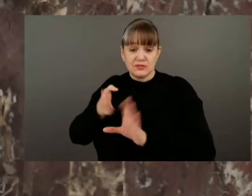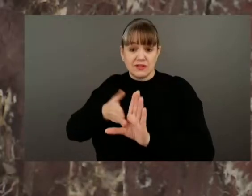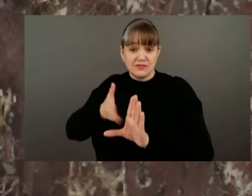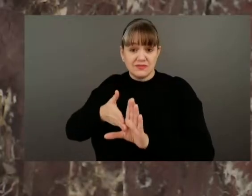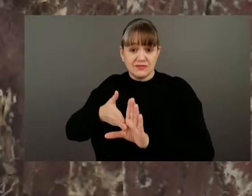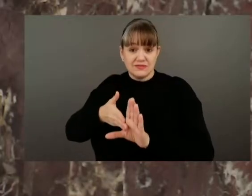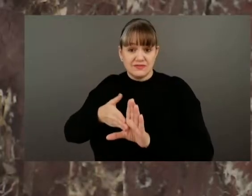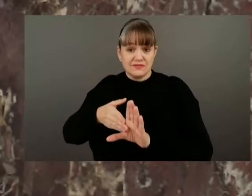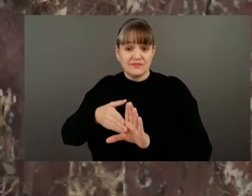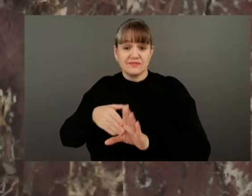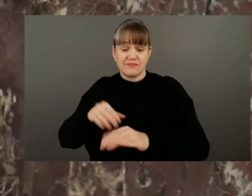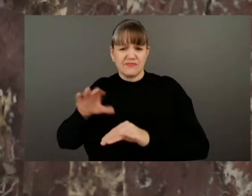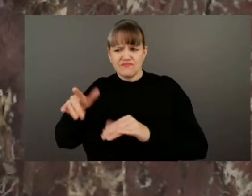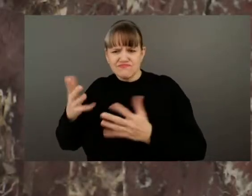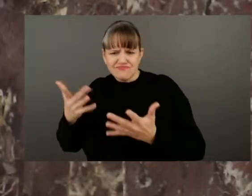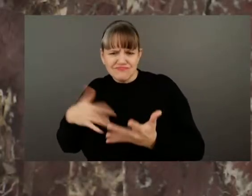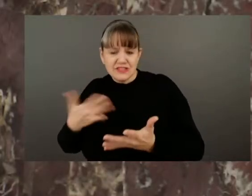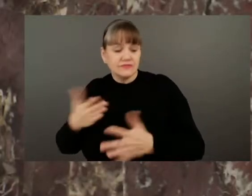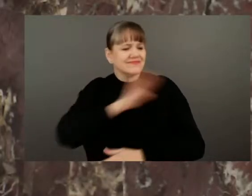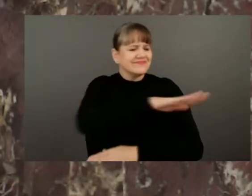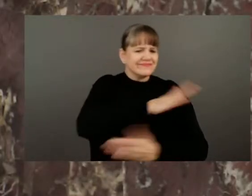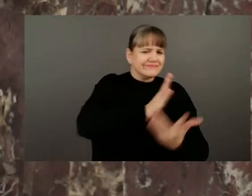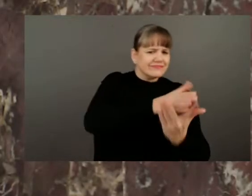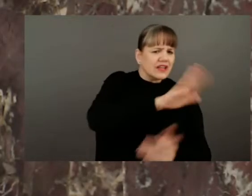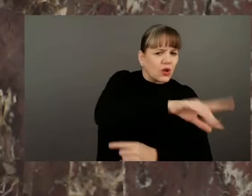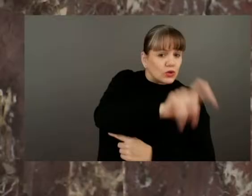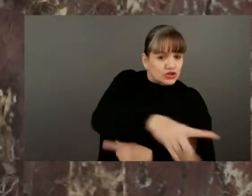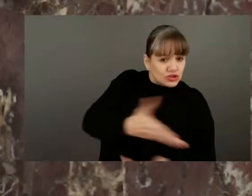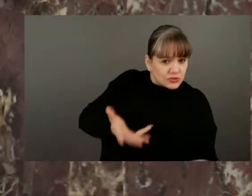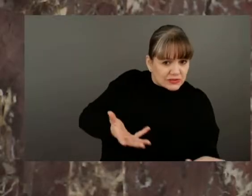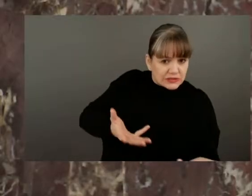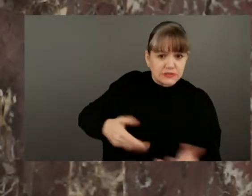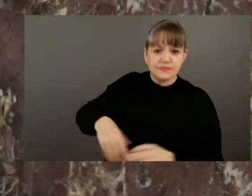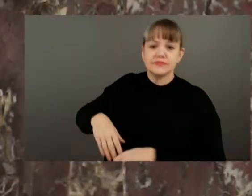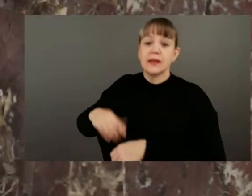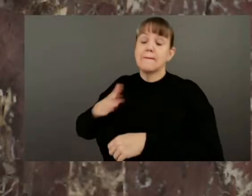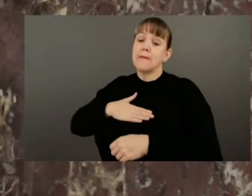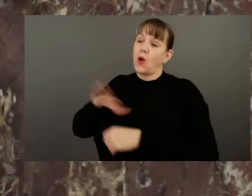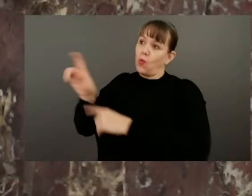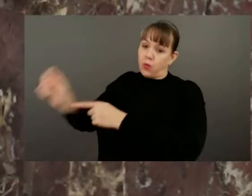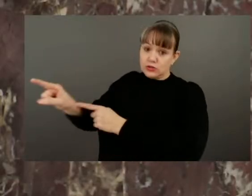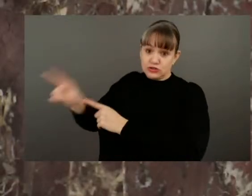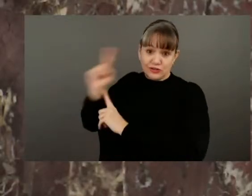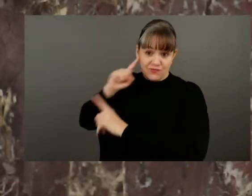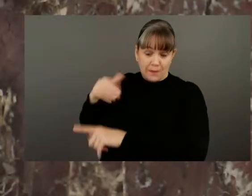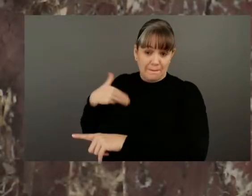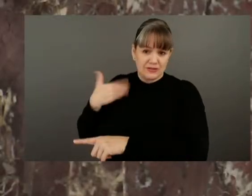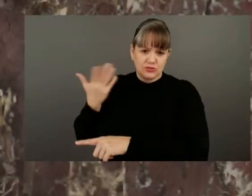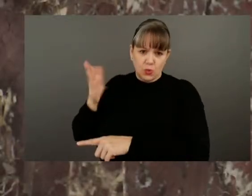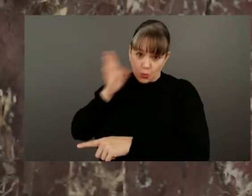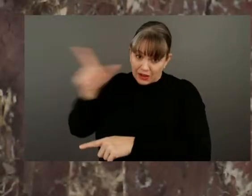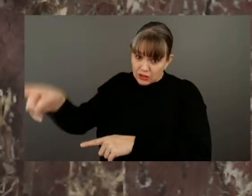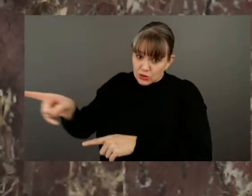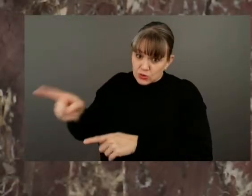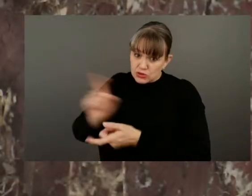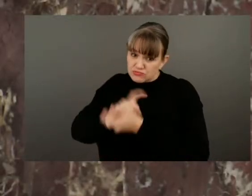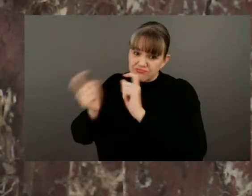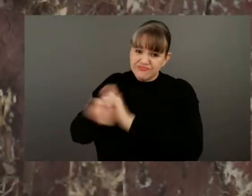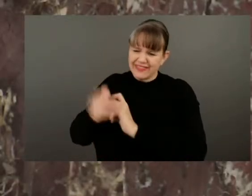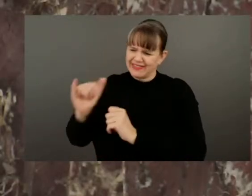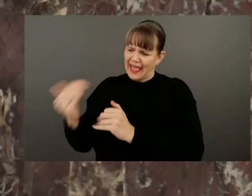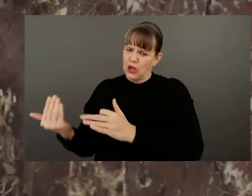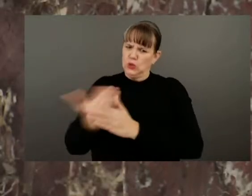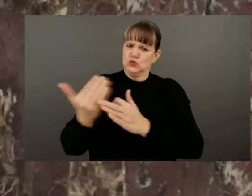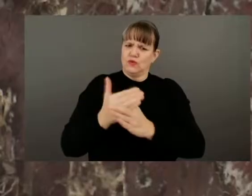is this: will she repeal this intrusive law and prevent 68% of our psychologists